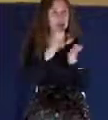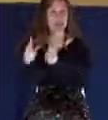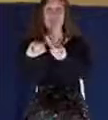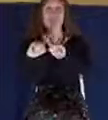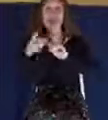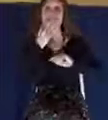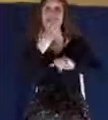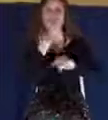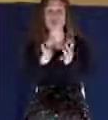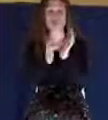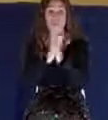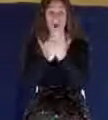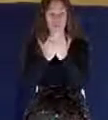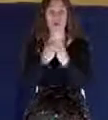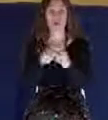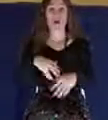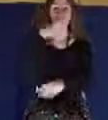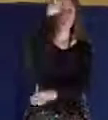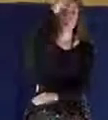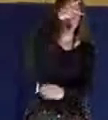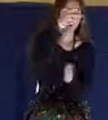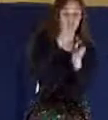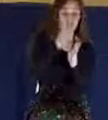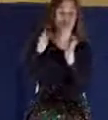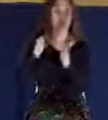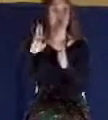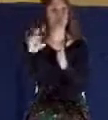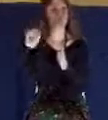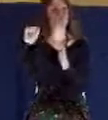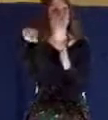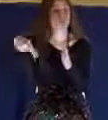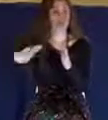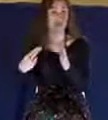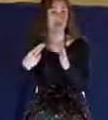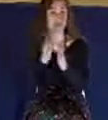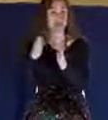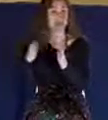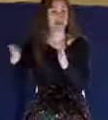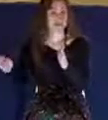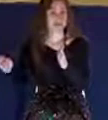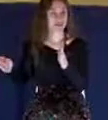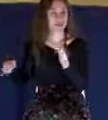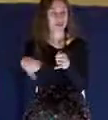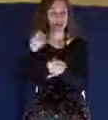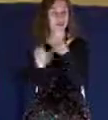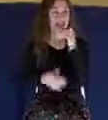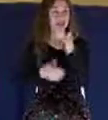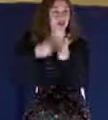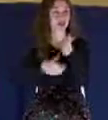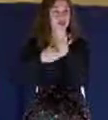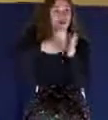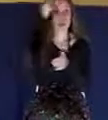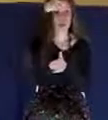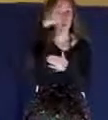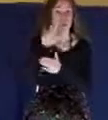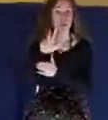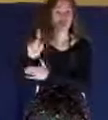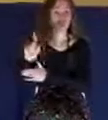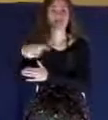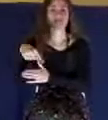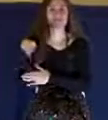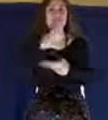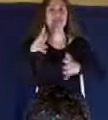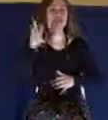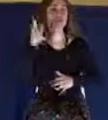Proverbs? The book of Ruth. And think about the last chapter in Proverbs. It's chapter what? 31, right? Proverbs 31. Ever hear of a Proverbs